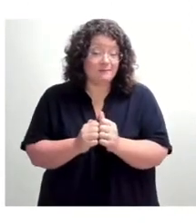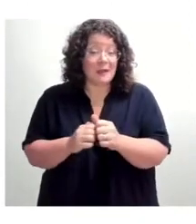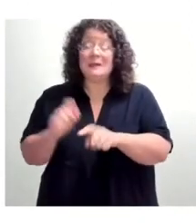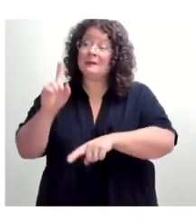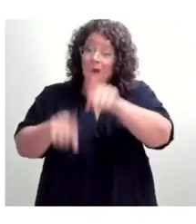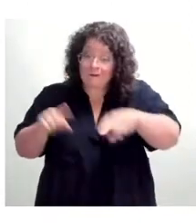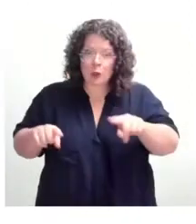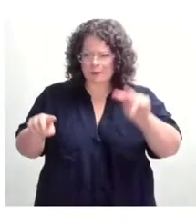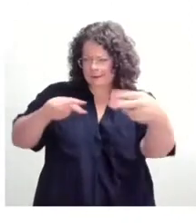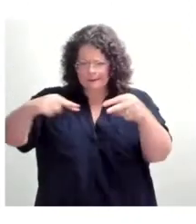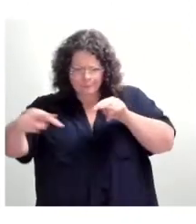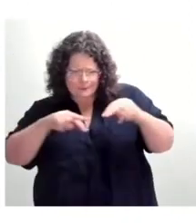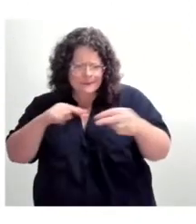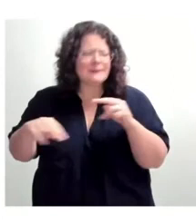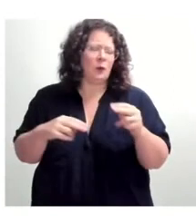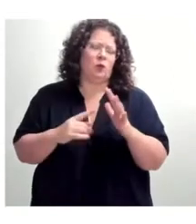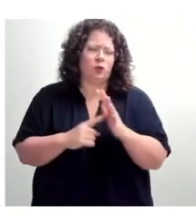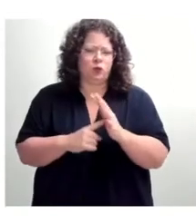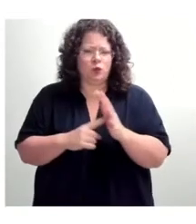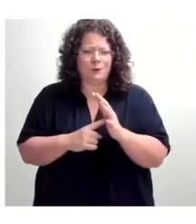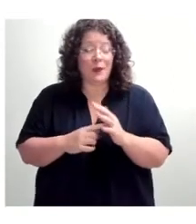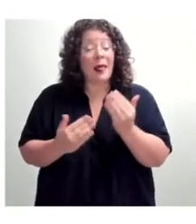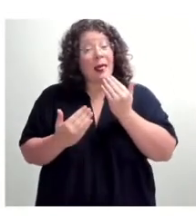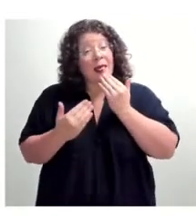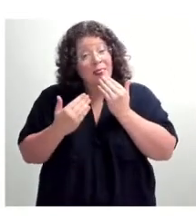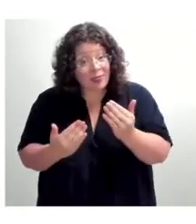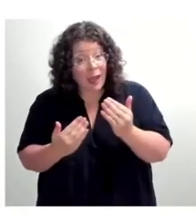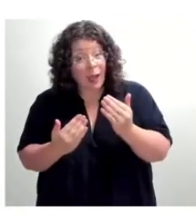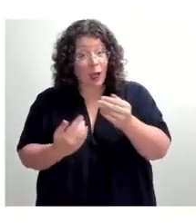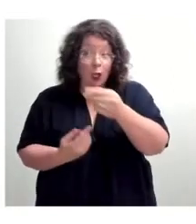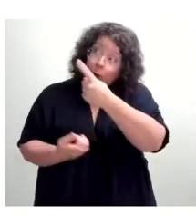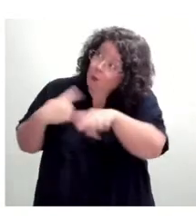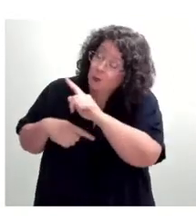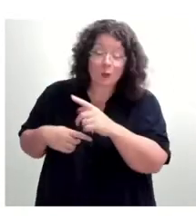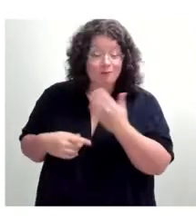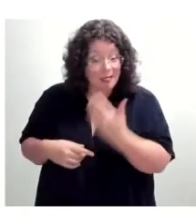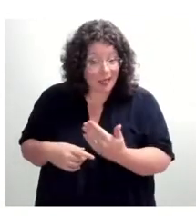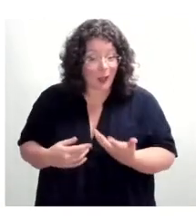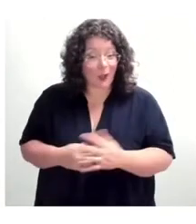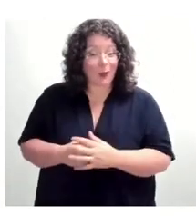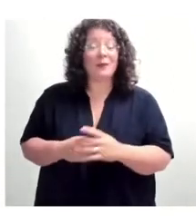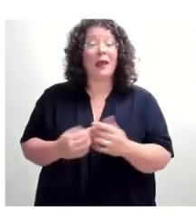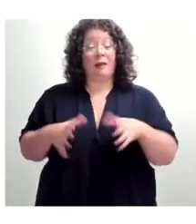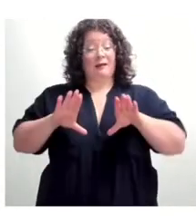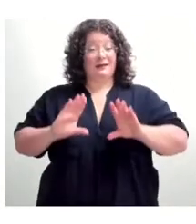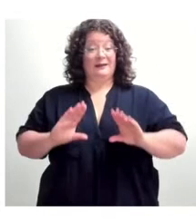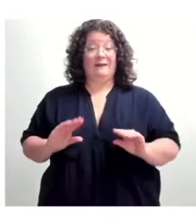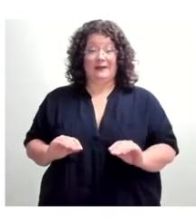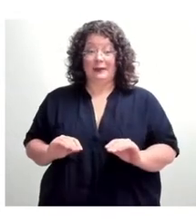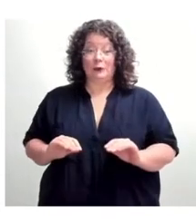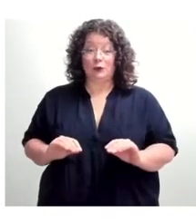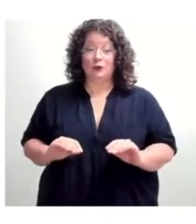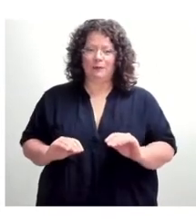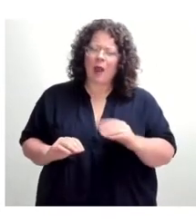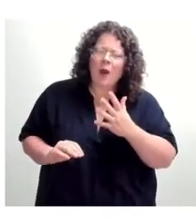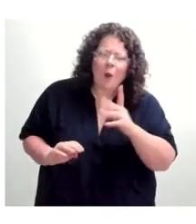of this, it'd be great just to hear what you kind of all hope for the future, for just the next couple of years, maybe in